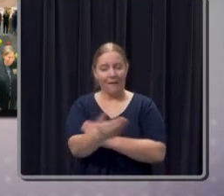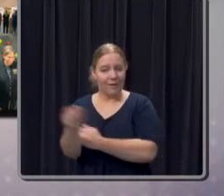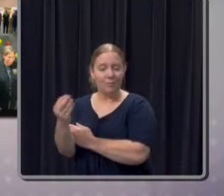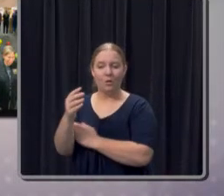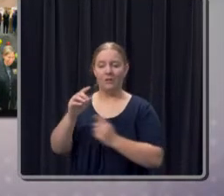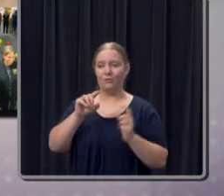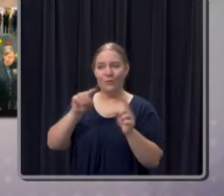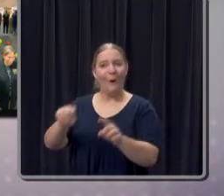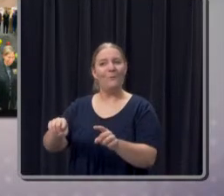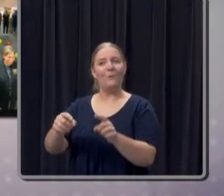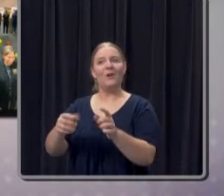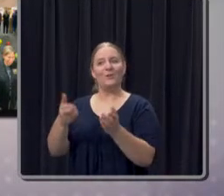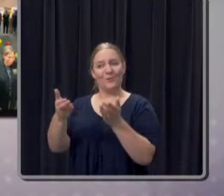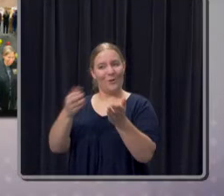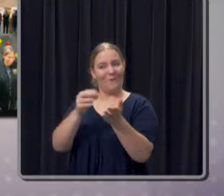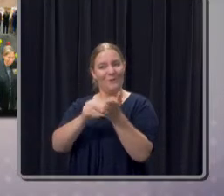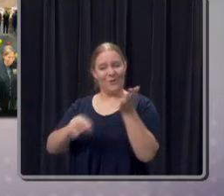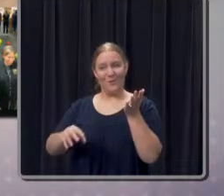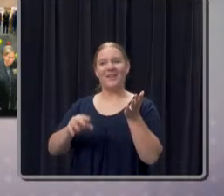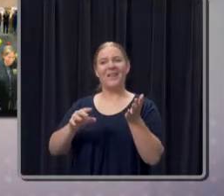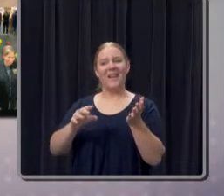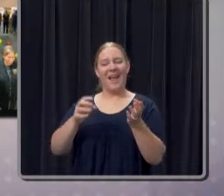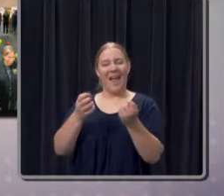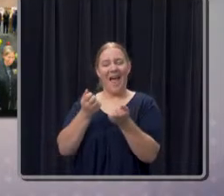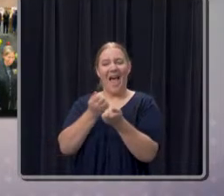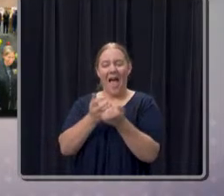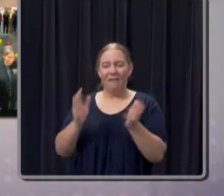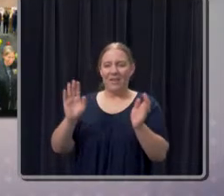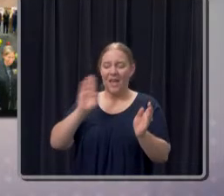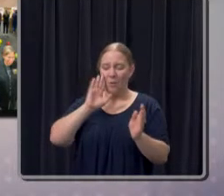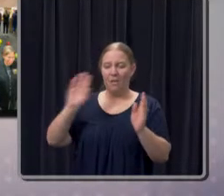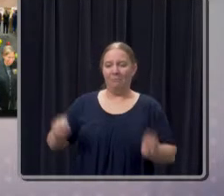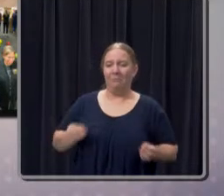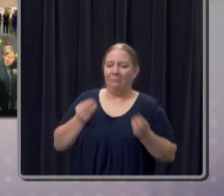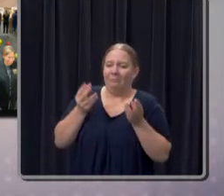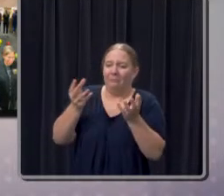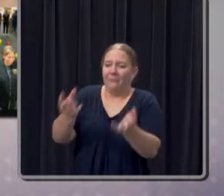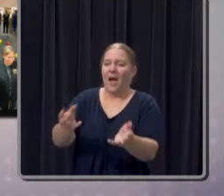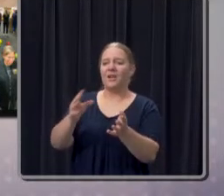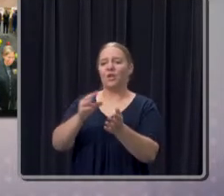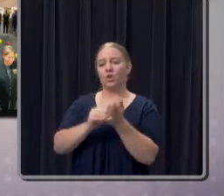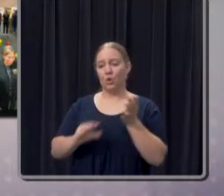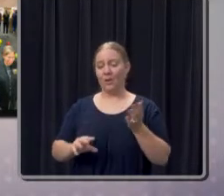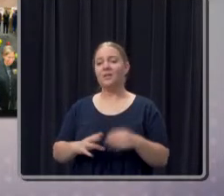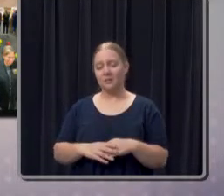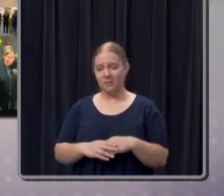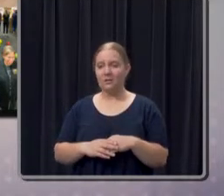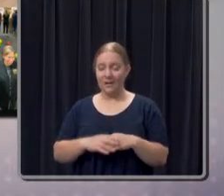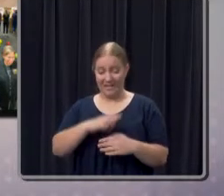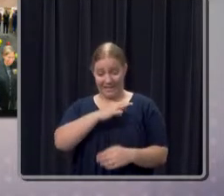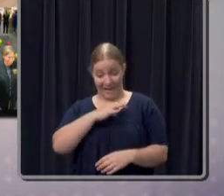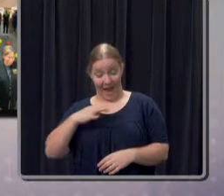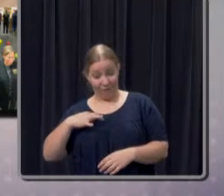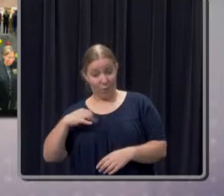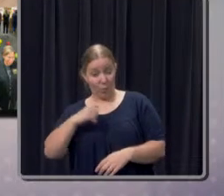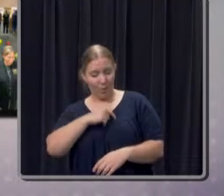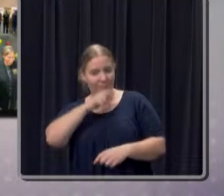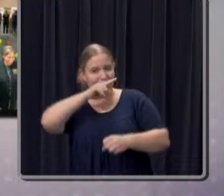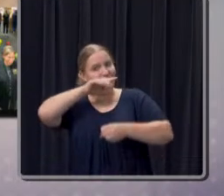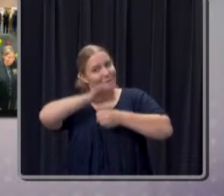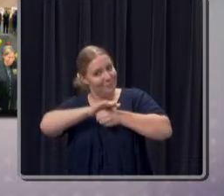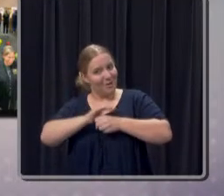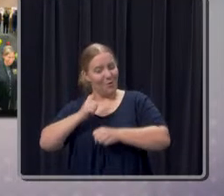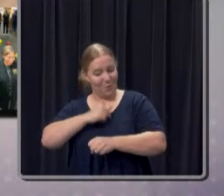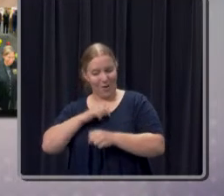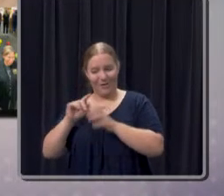serve our students and put everything they have into our students. As a staff, we are committed. We